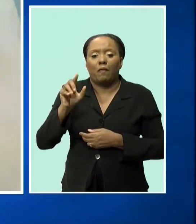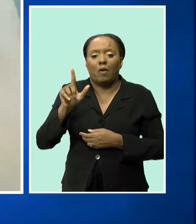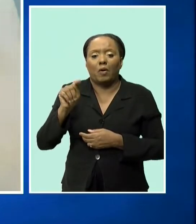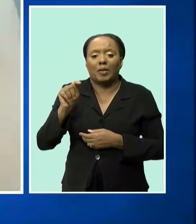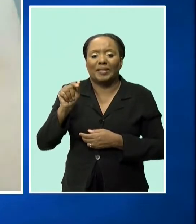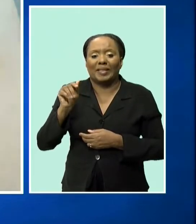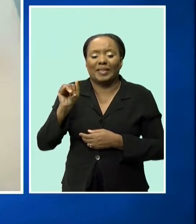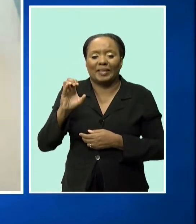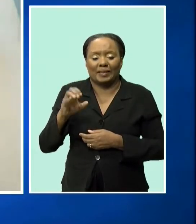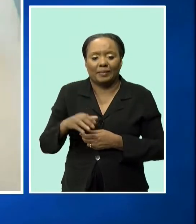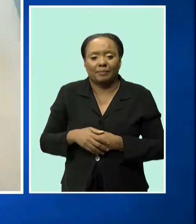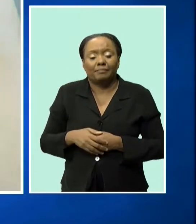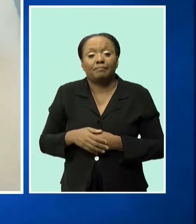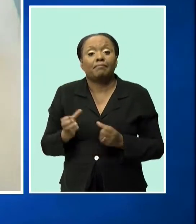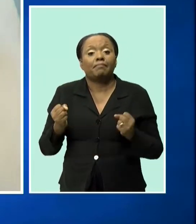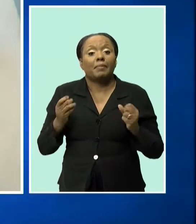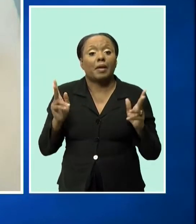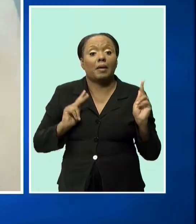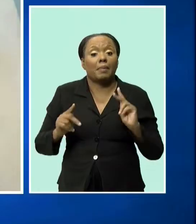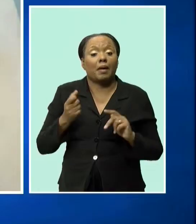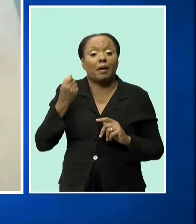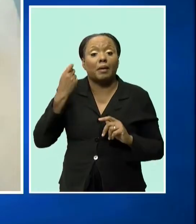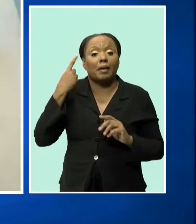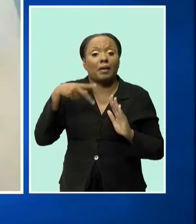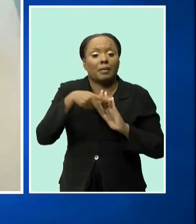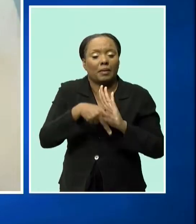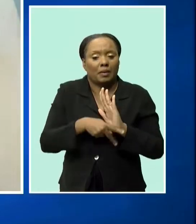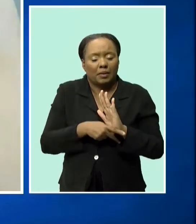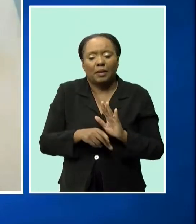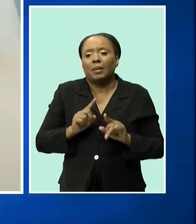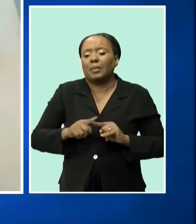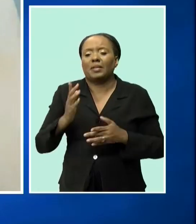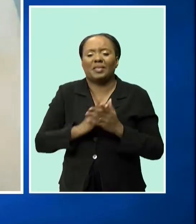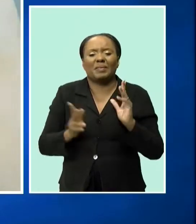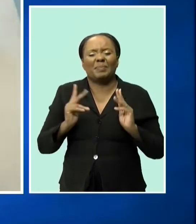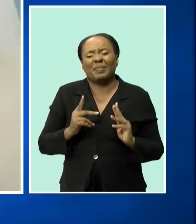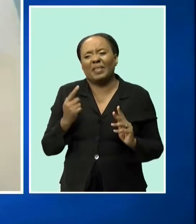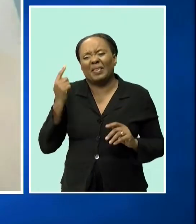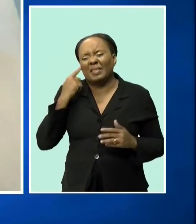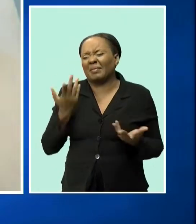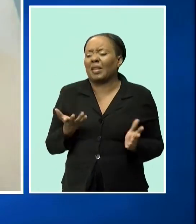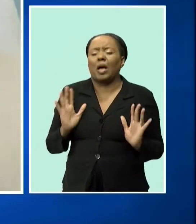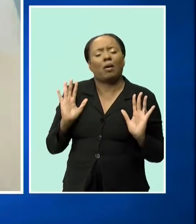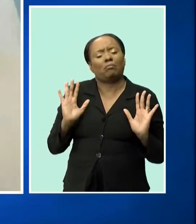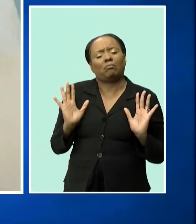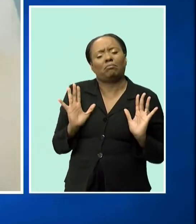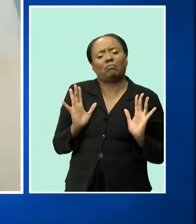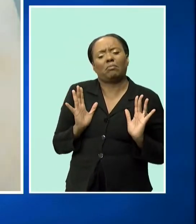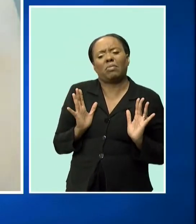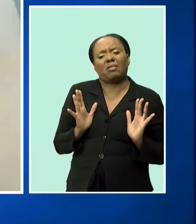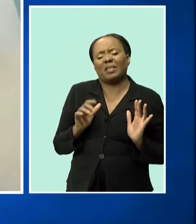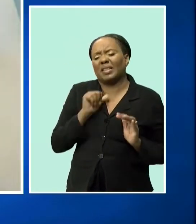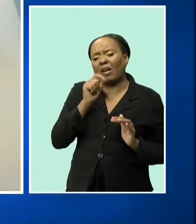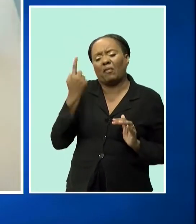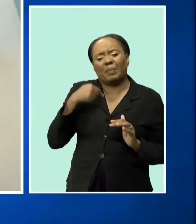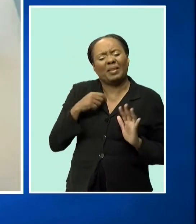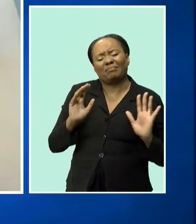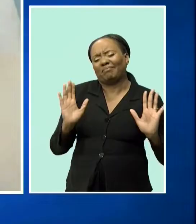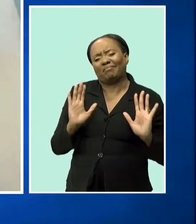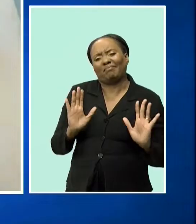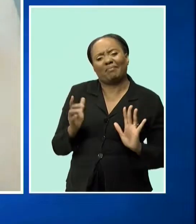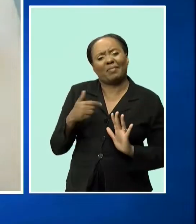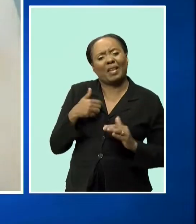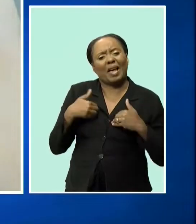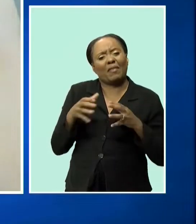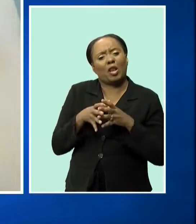basic principle. They think it's a good principle, but some people feel this is not for me, or I have too much debt, or I don't want to